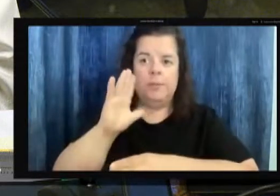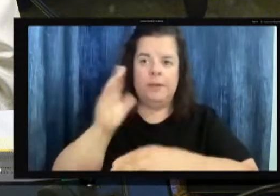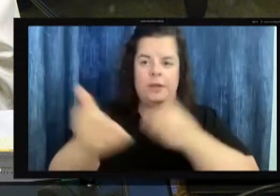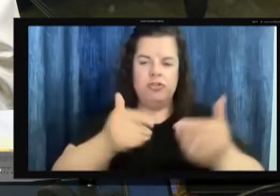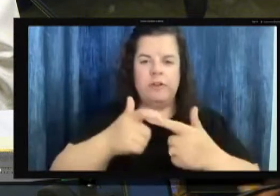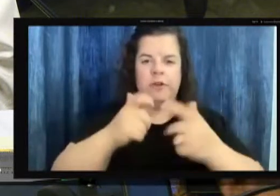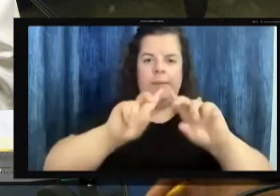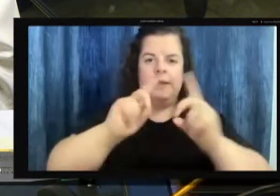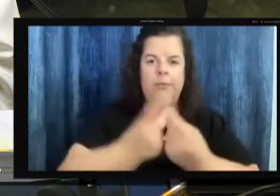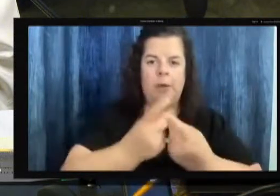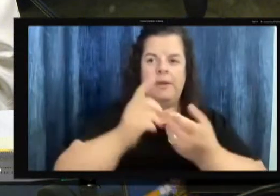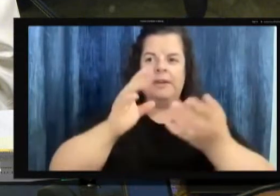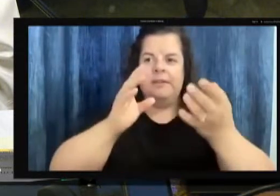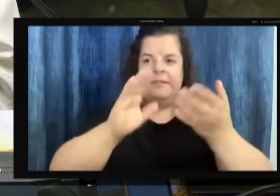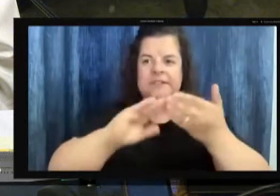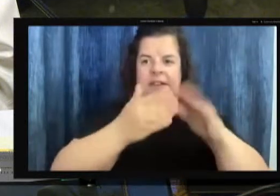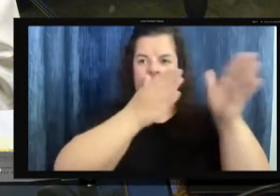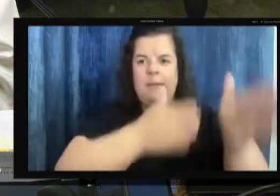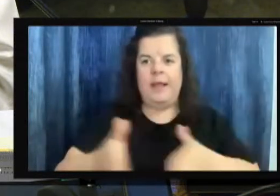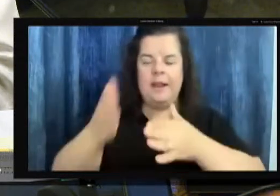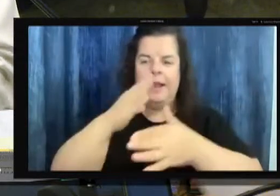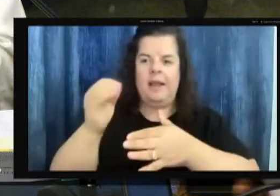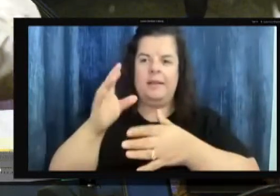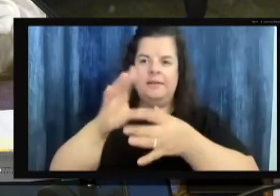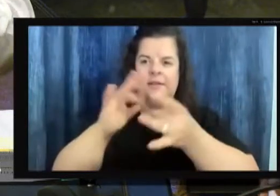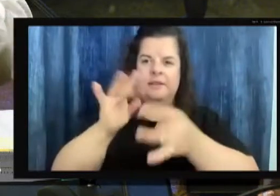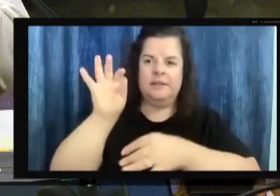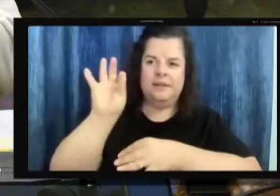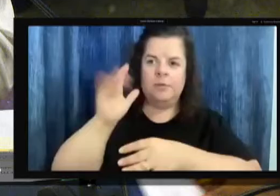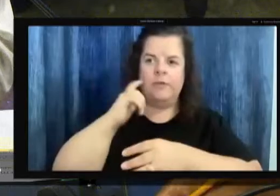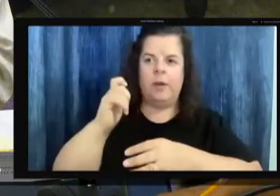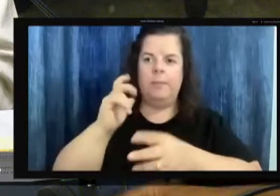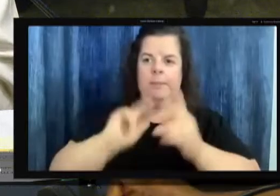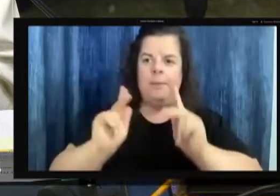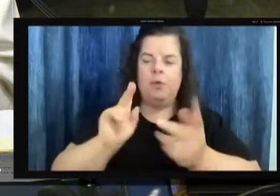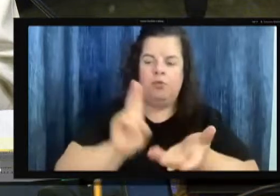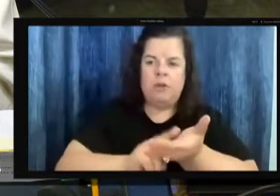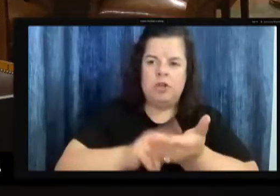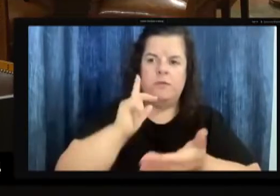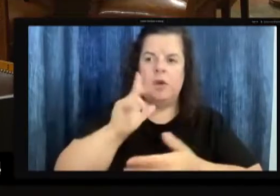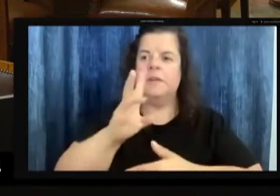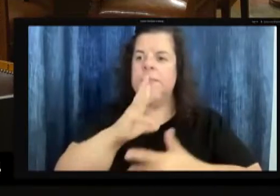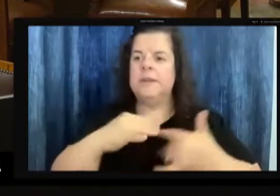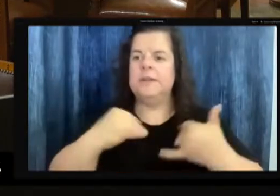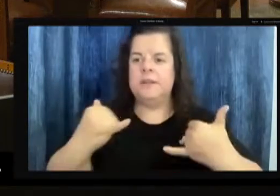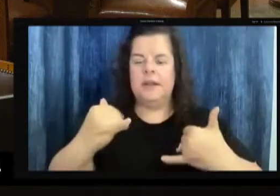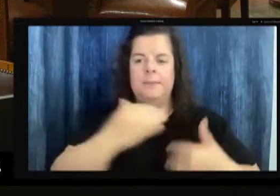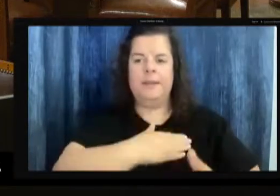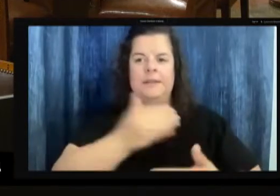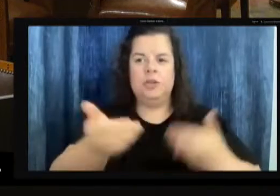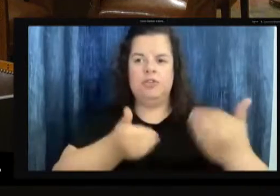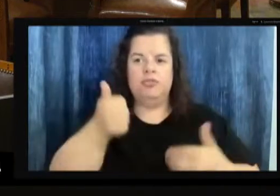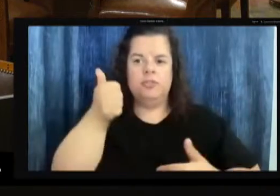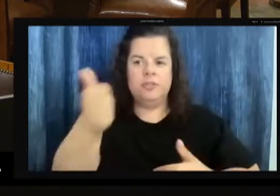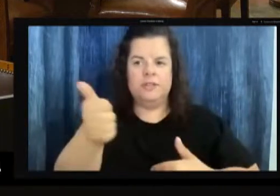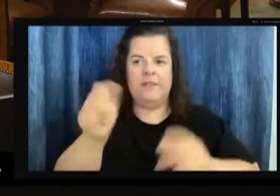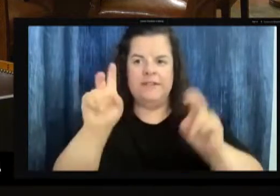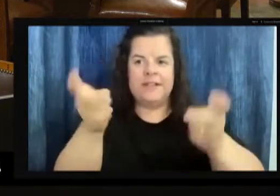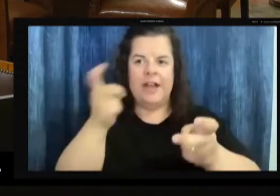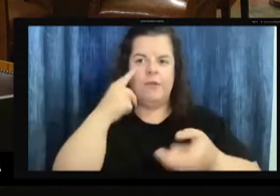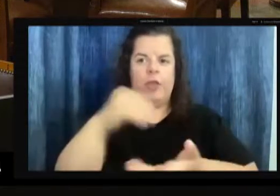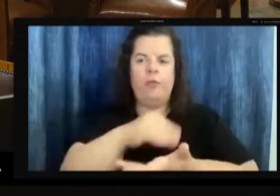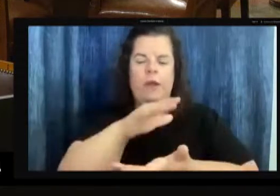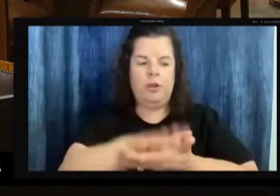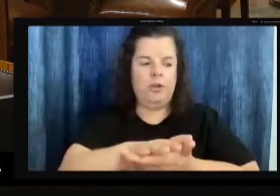City Planning, followed by testimony from registered speakers. If you would just introduce yourself, title for the record, and